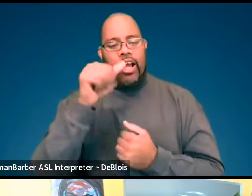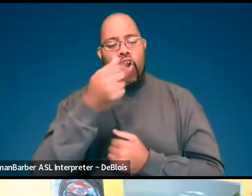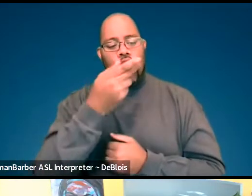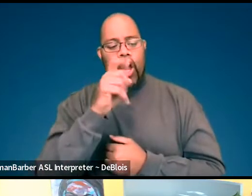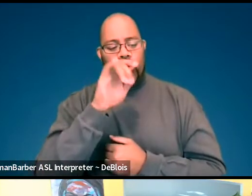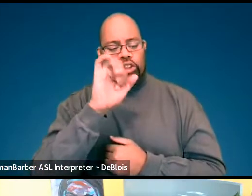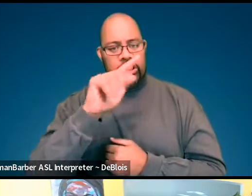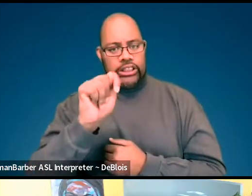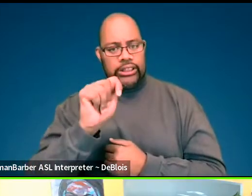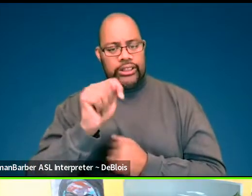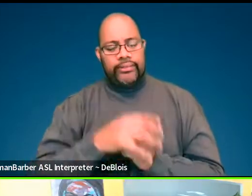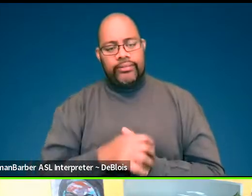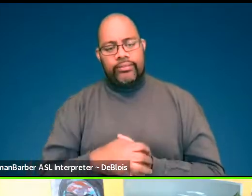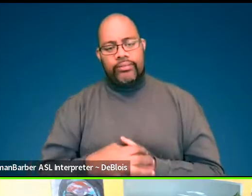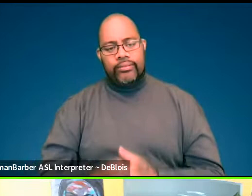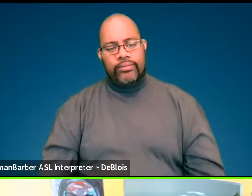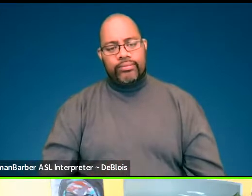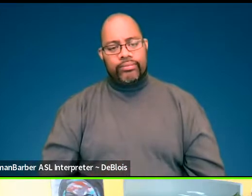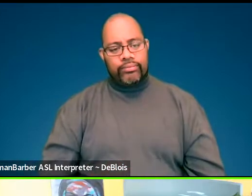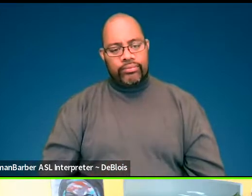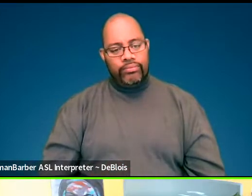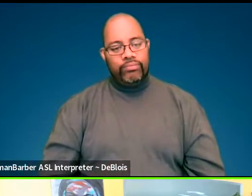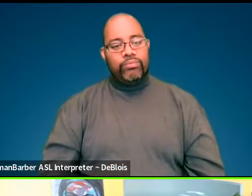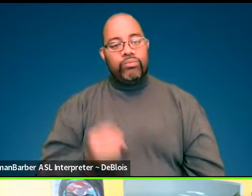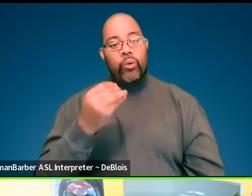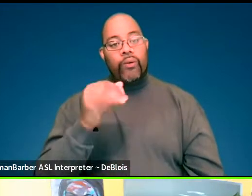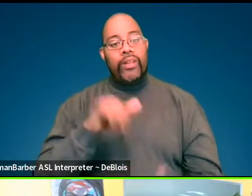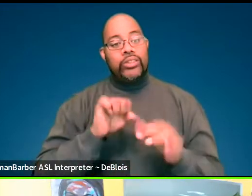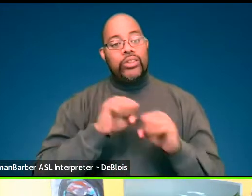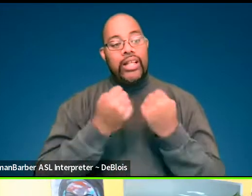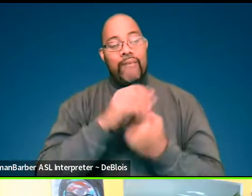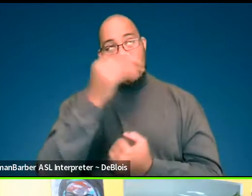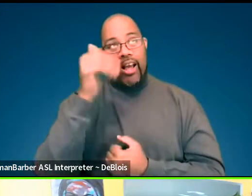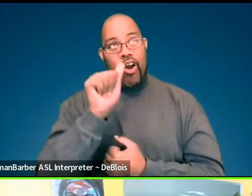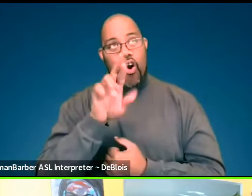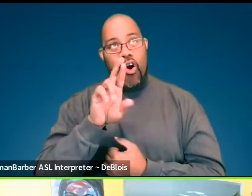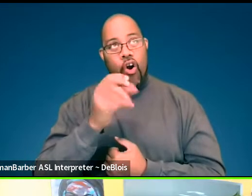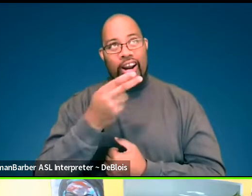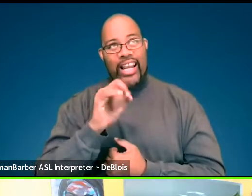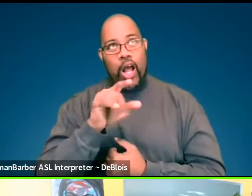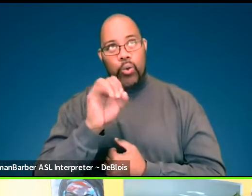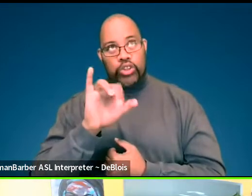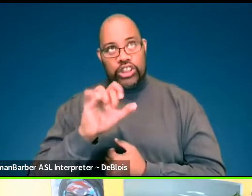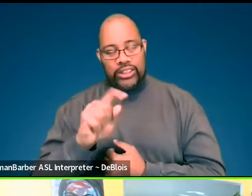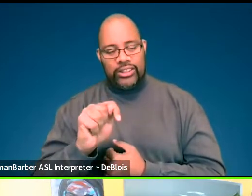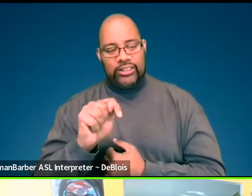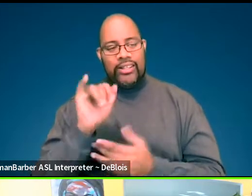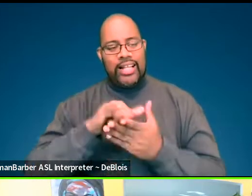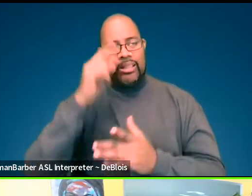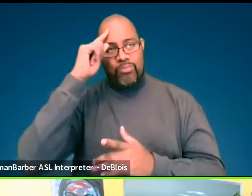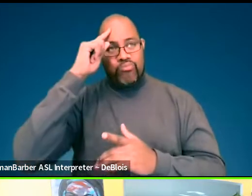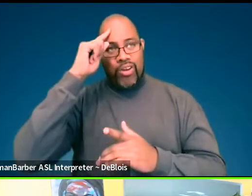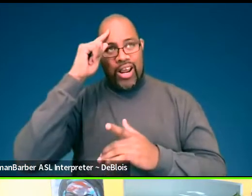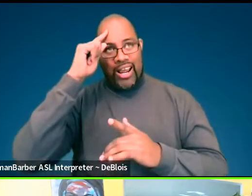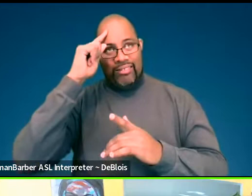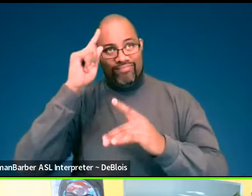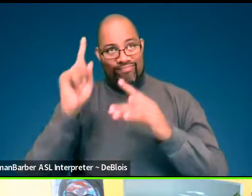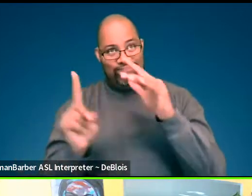Archaeologists? Yeah, so the Society of Black Archaeologists is the brainchild